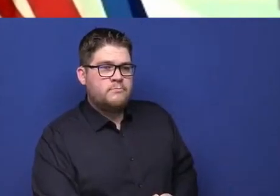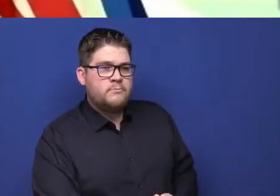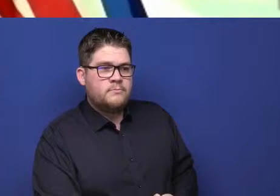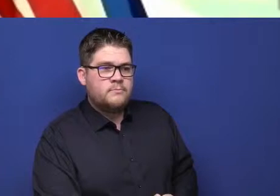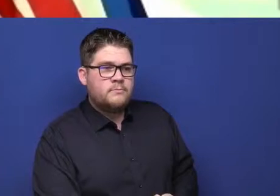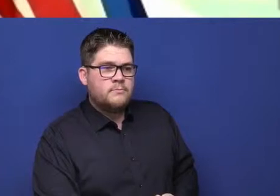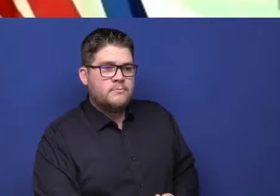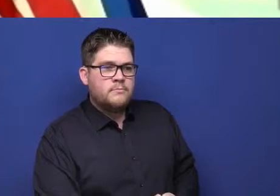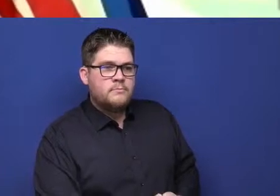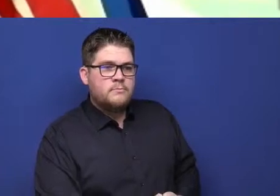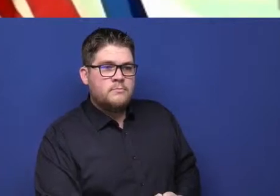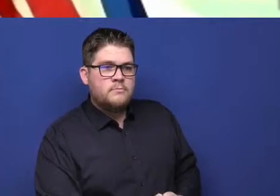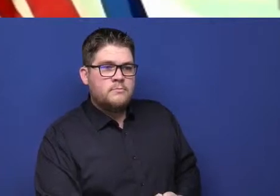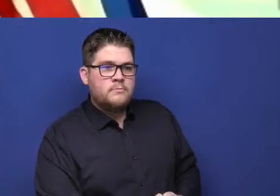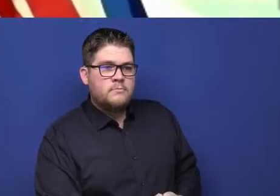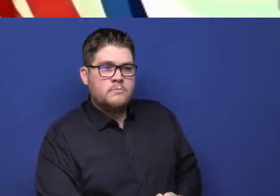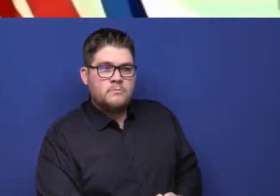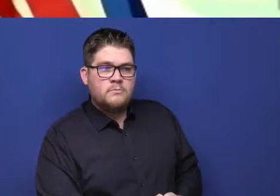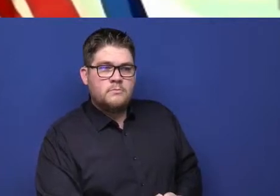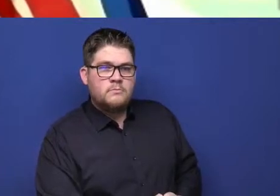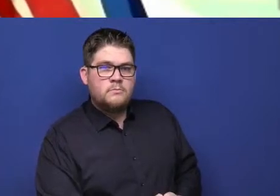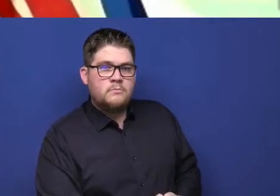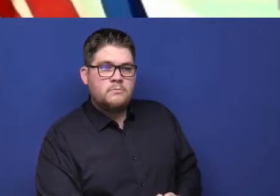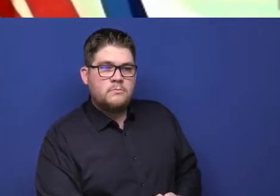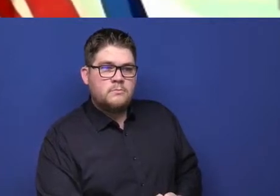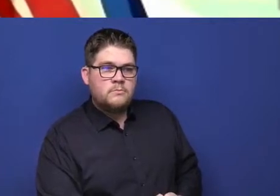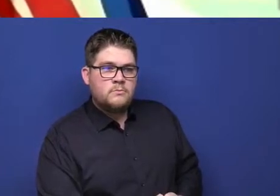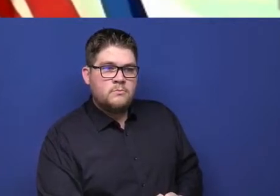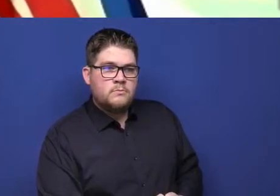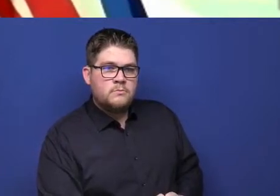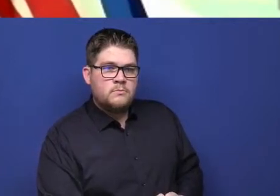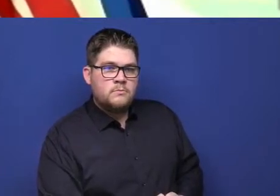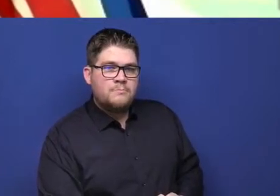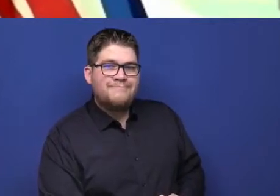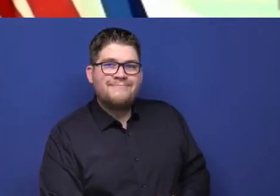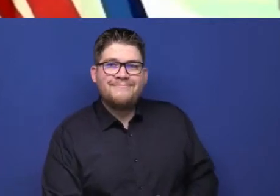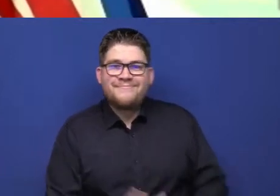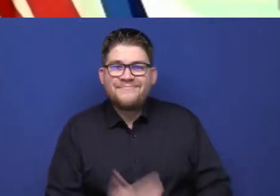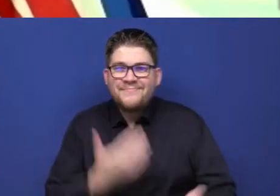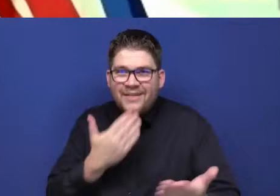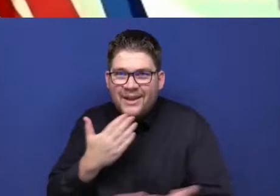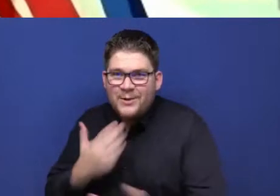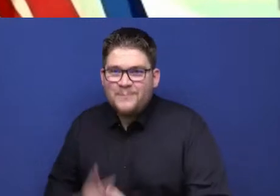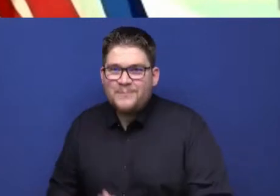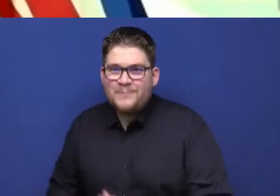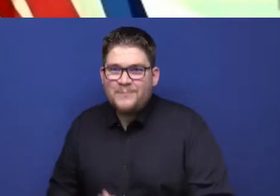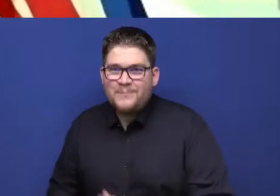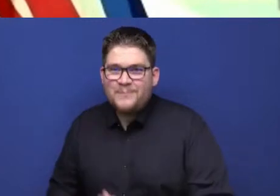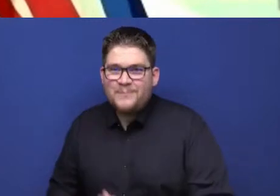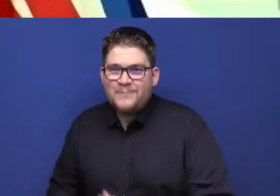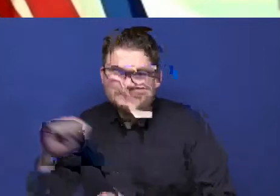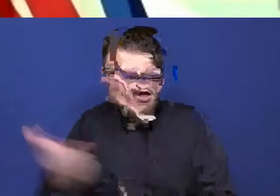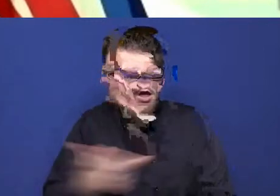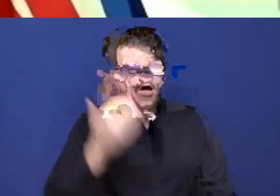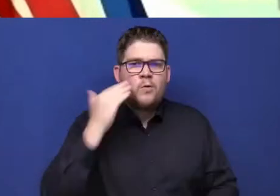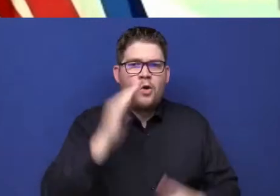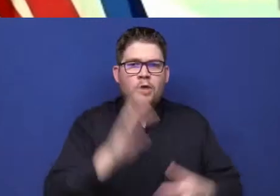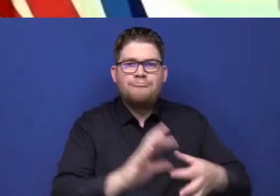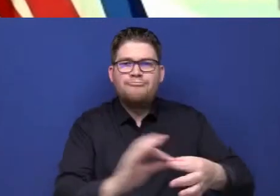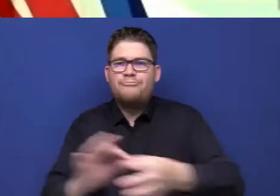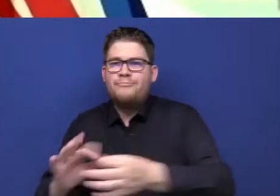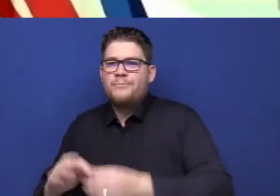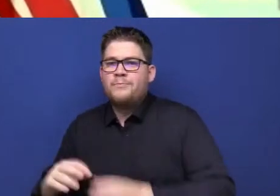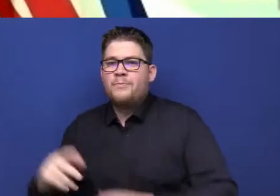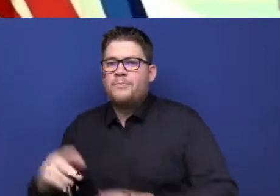absence during this time, but today for the third time in as many days, I spoke to someone who lost their home in the White Rock Lake fire. And, you know,